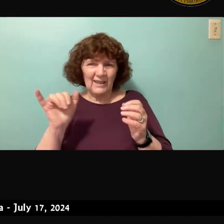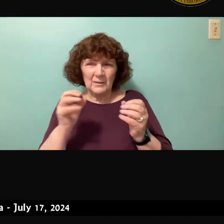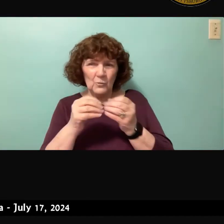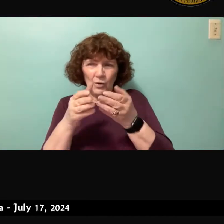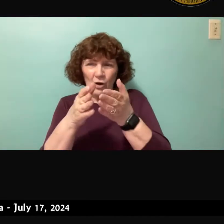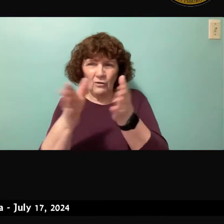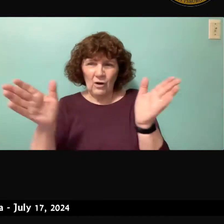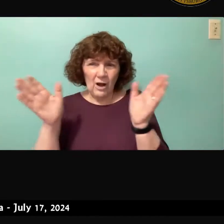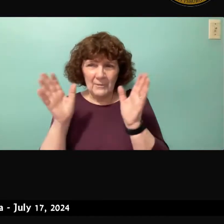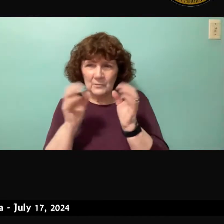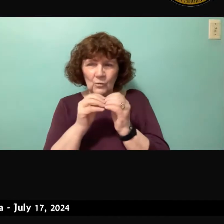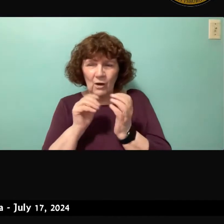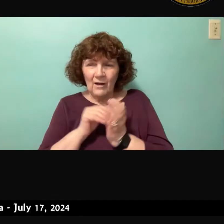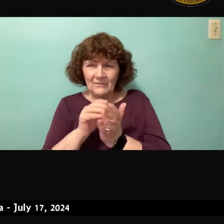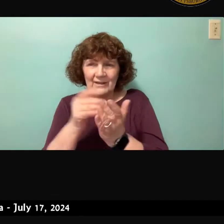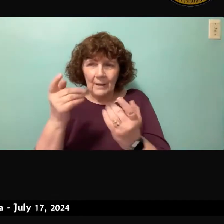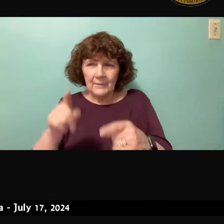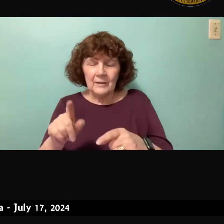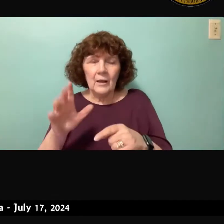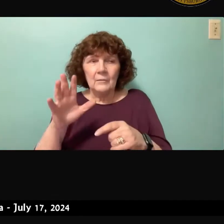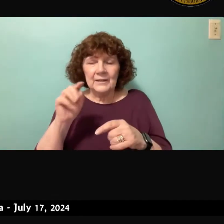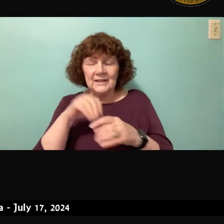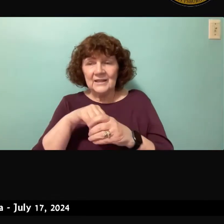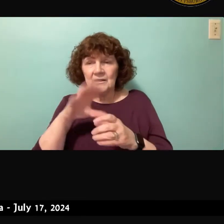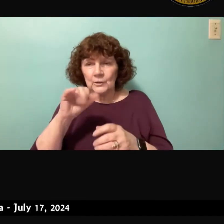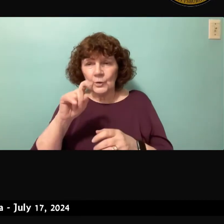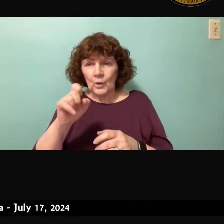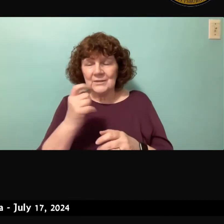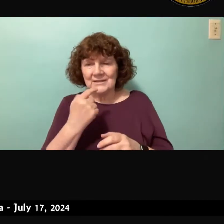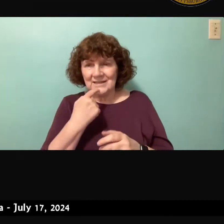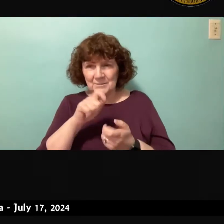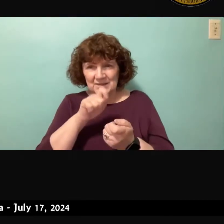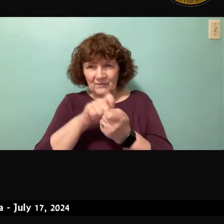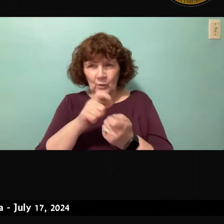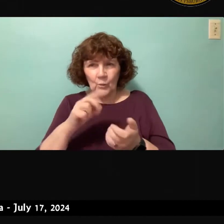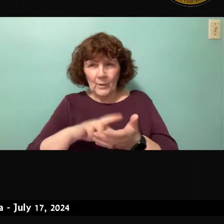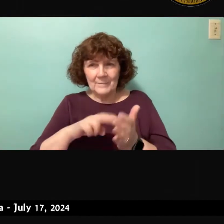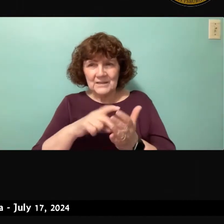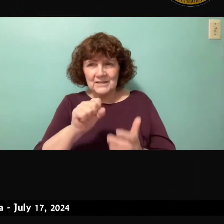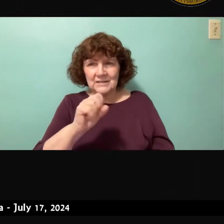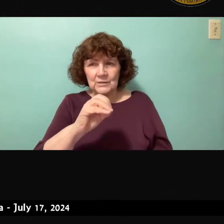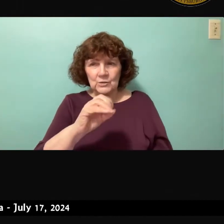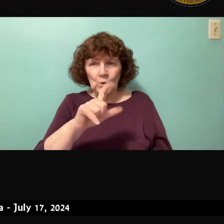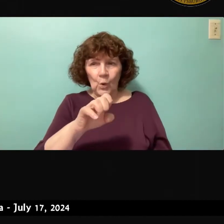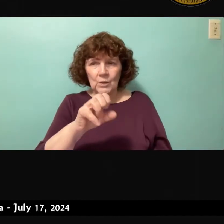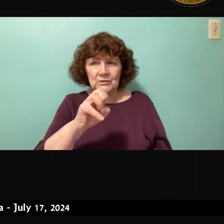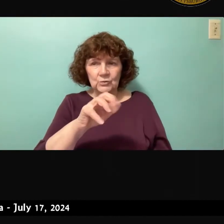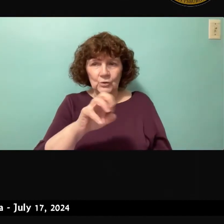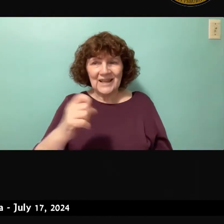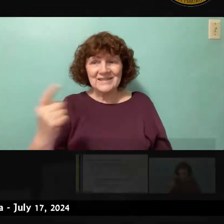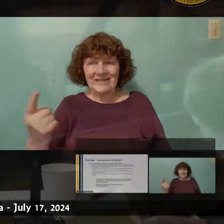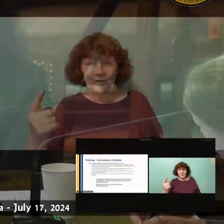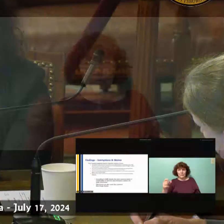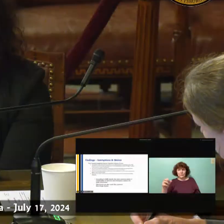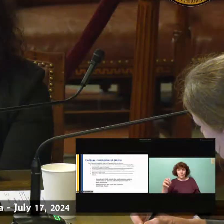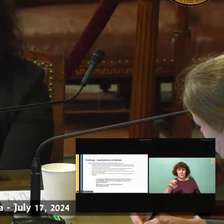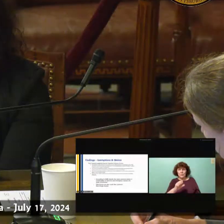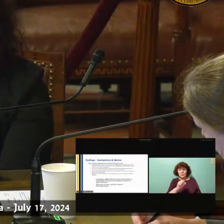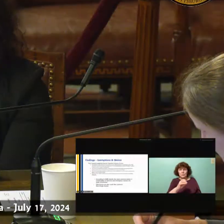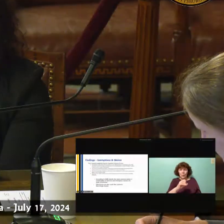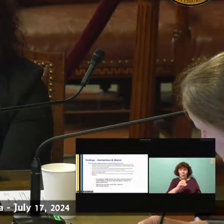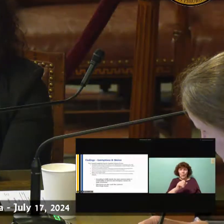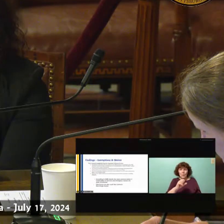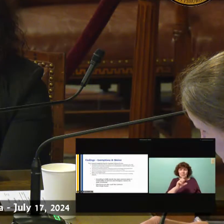very specifically defined what a sole source is and what a single source is. So a sole source is something that is